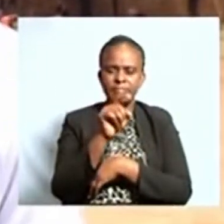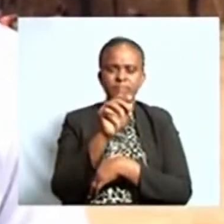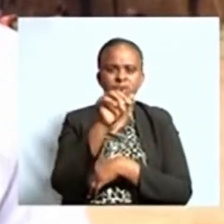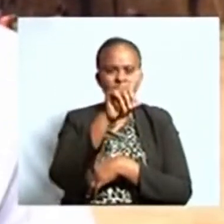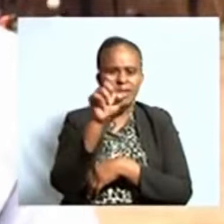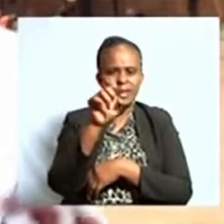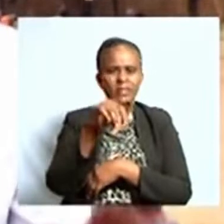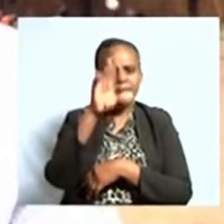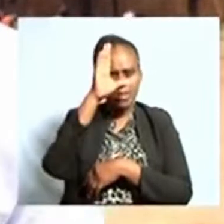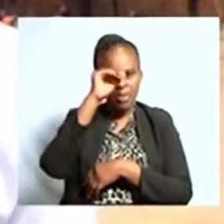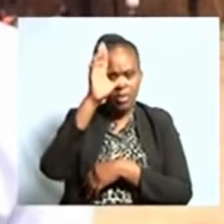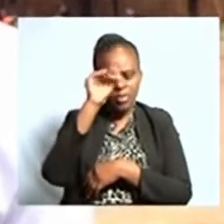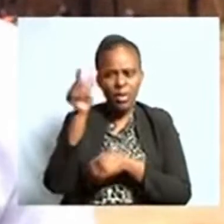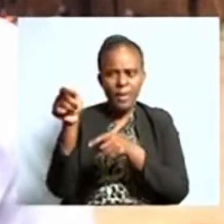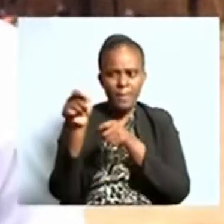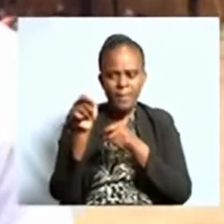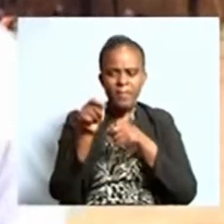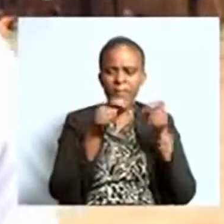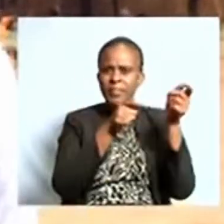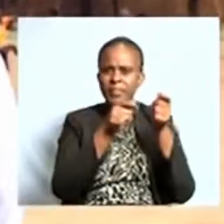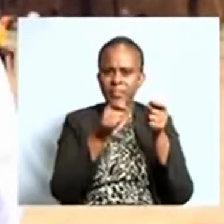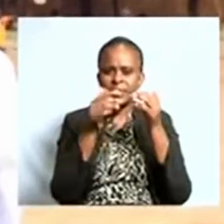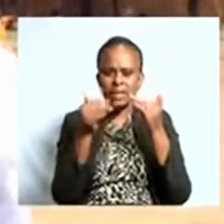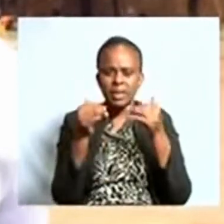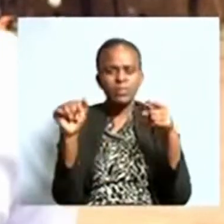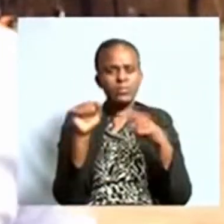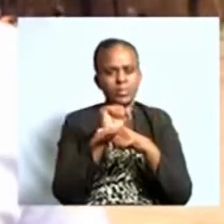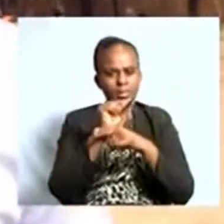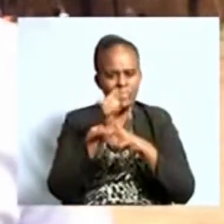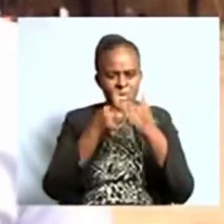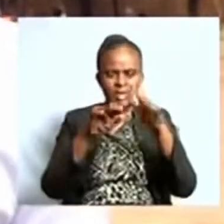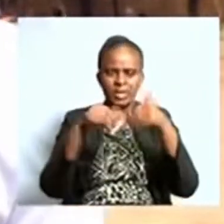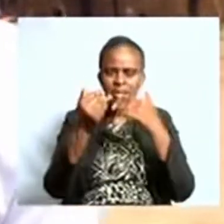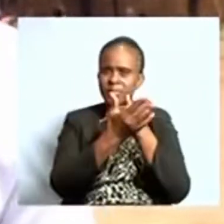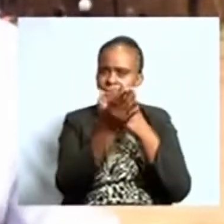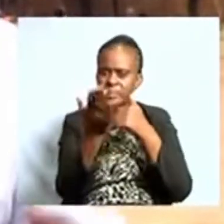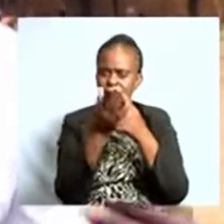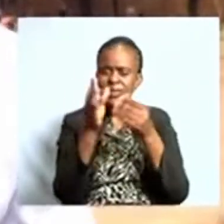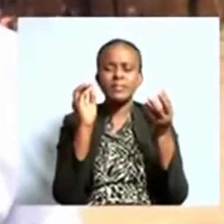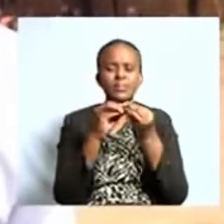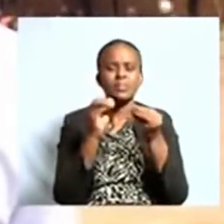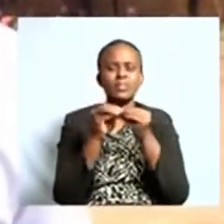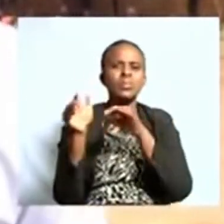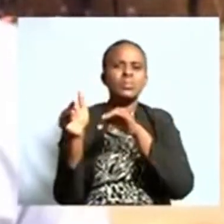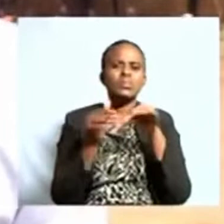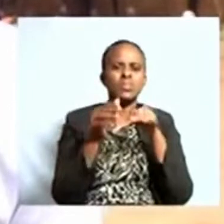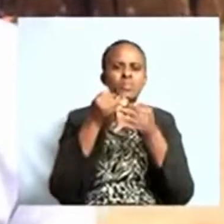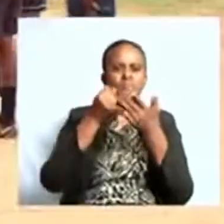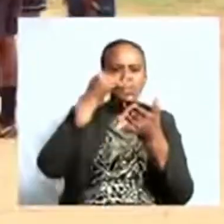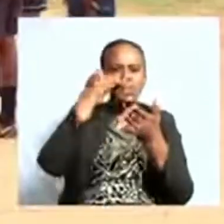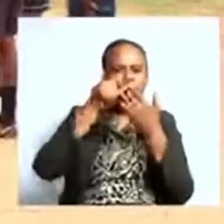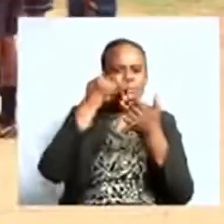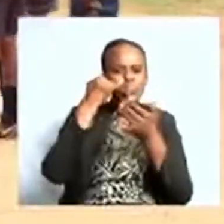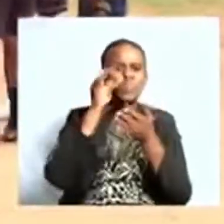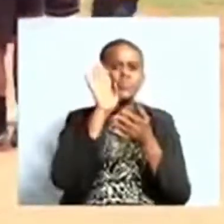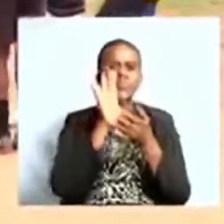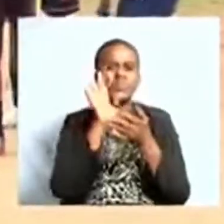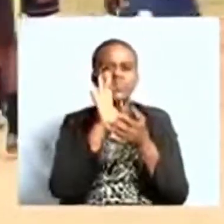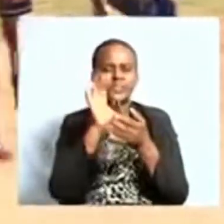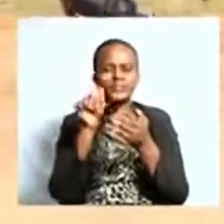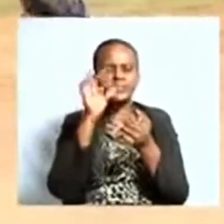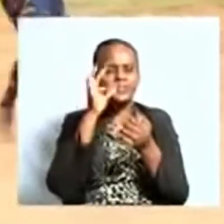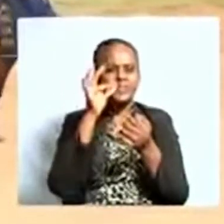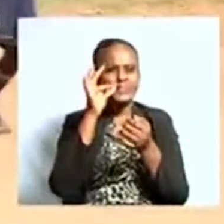guys that we pull from the streets. You know, the kind of training that we give these guys, it takes them away from substance abuse like alcohol and